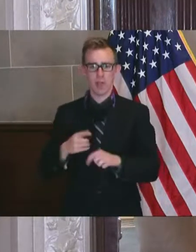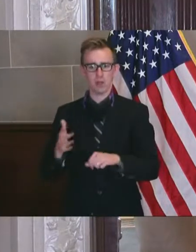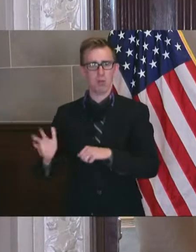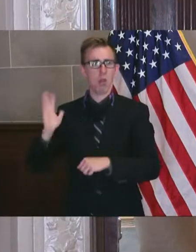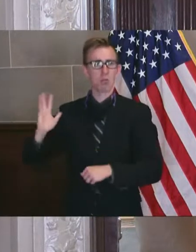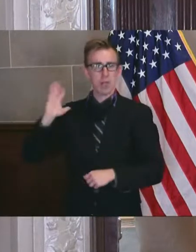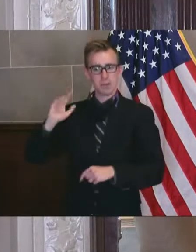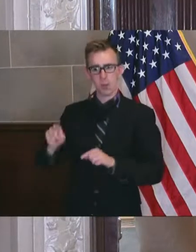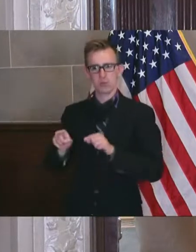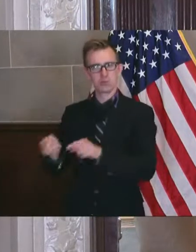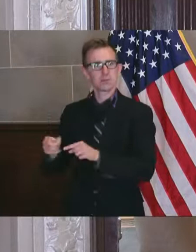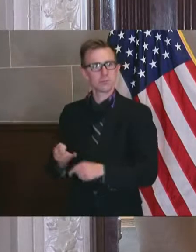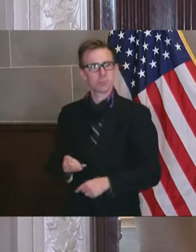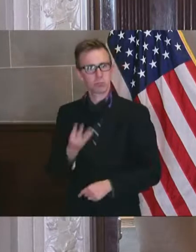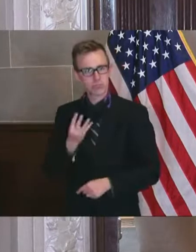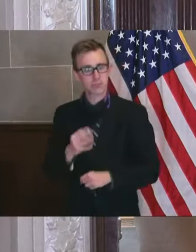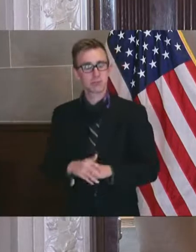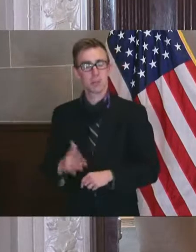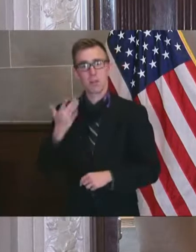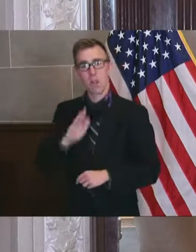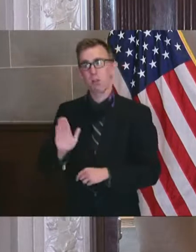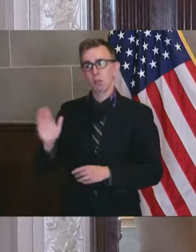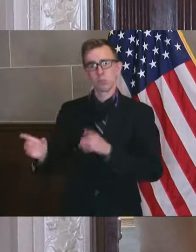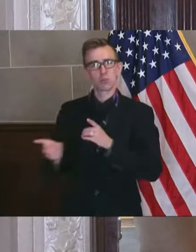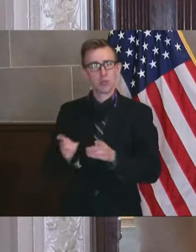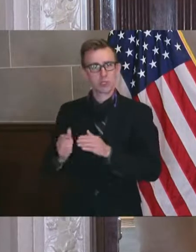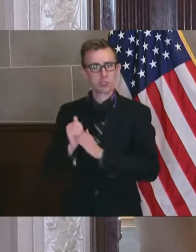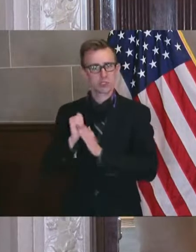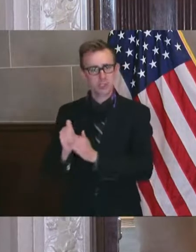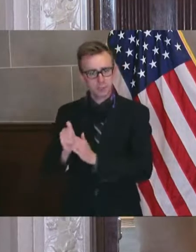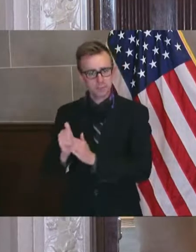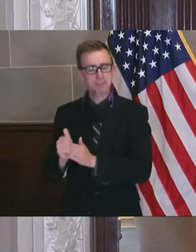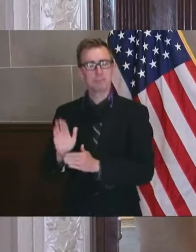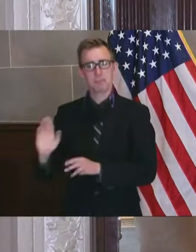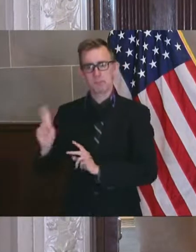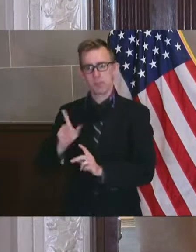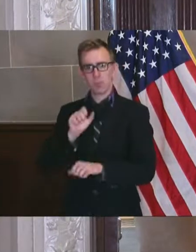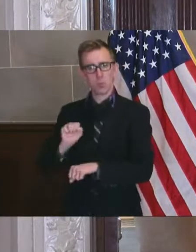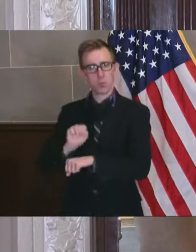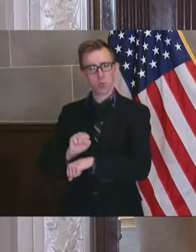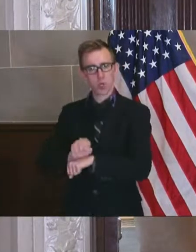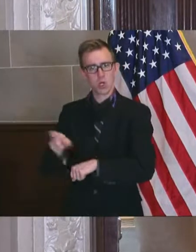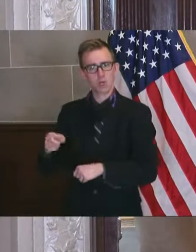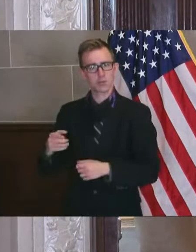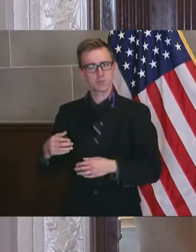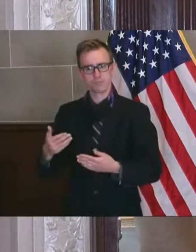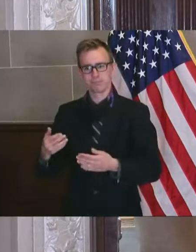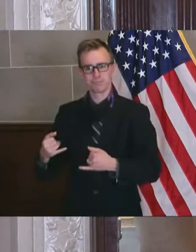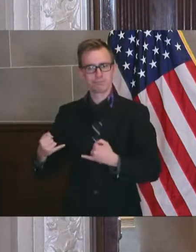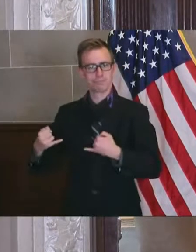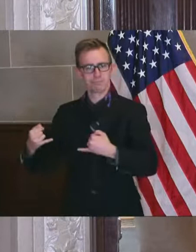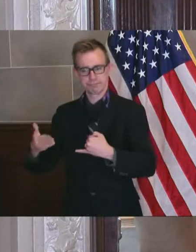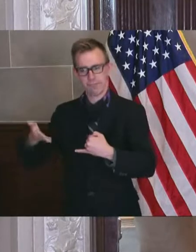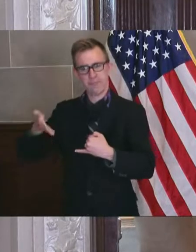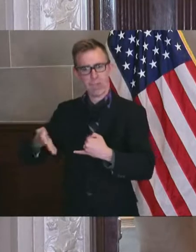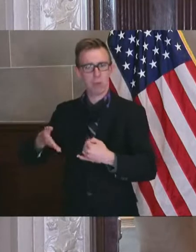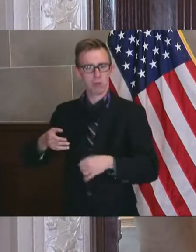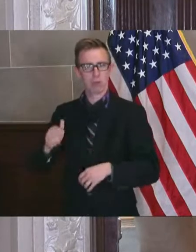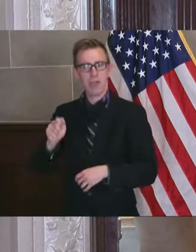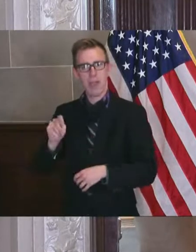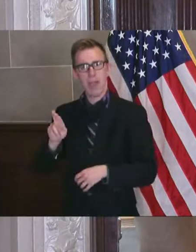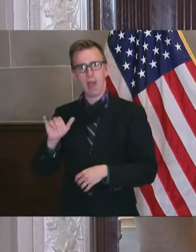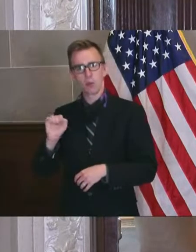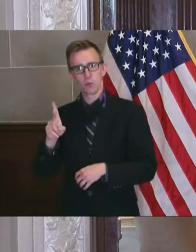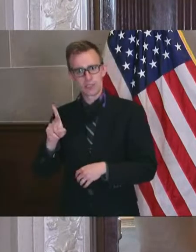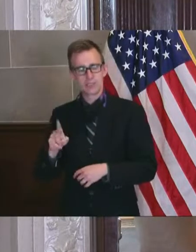on. And thank goodness for her leadership. Thanks goodness for the people that work there every day on those front lines. And thanks for them coming to work every